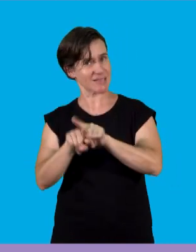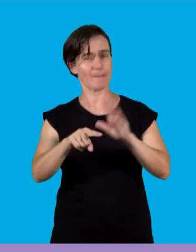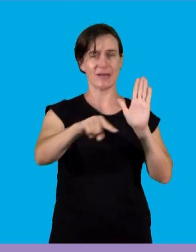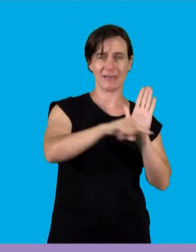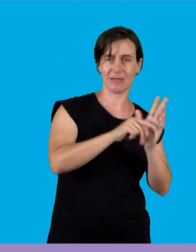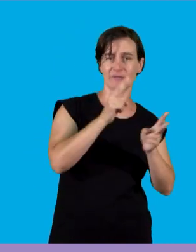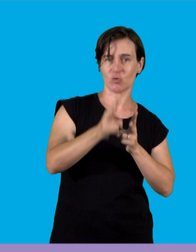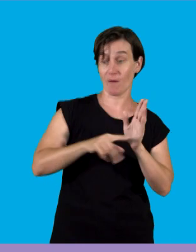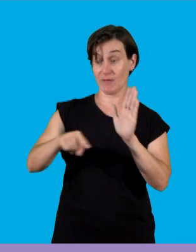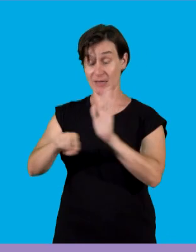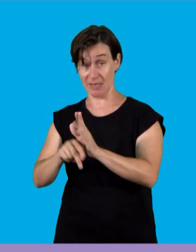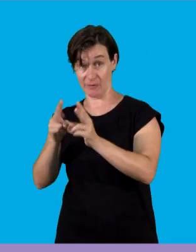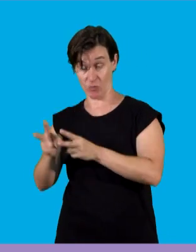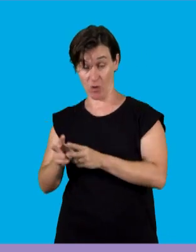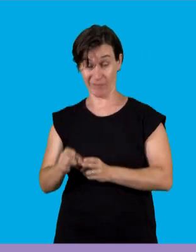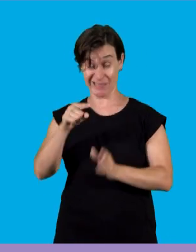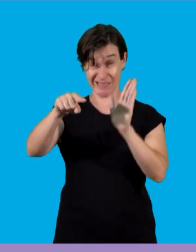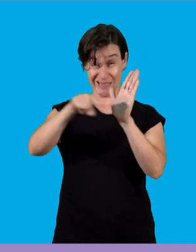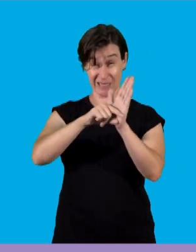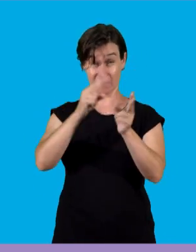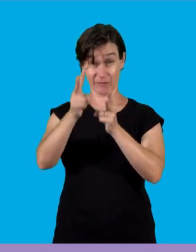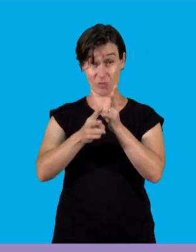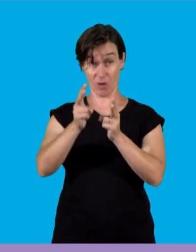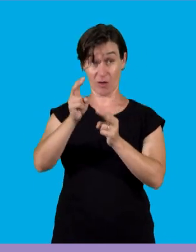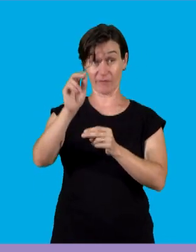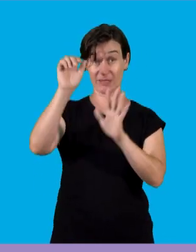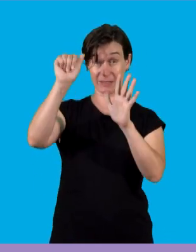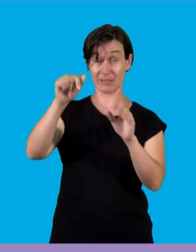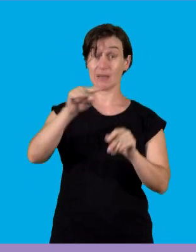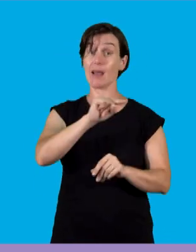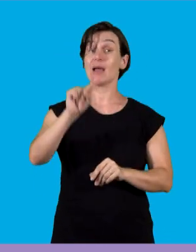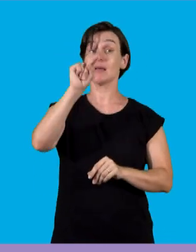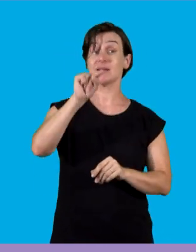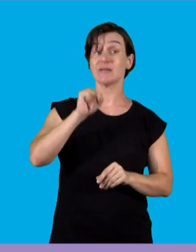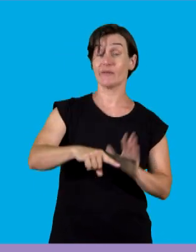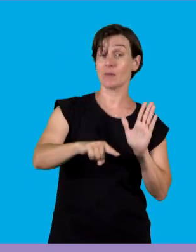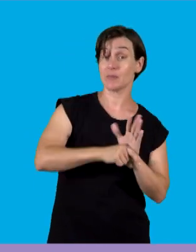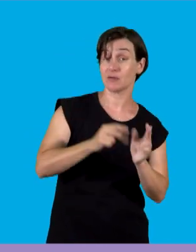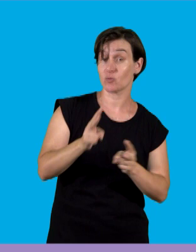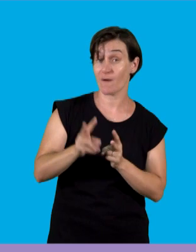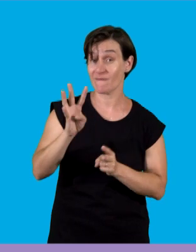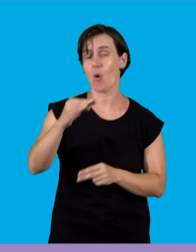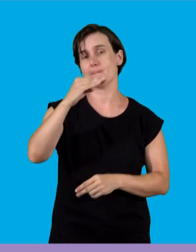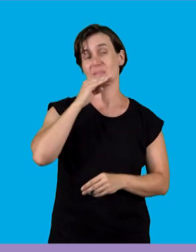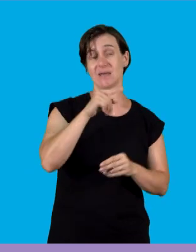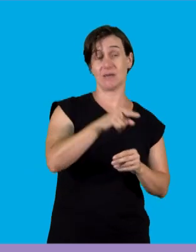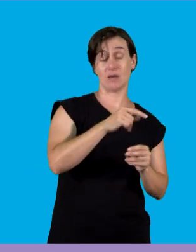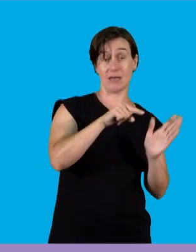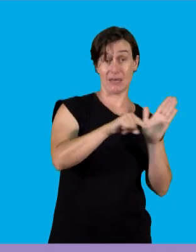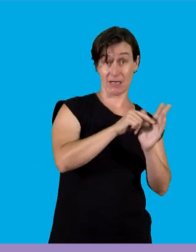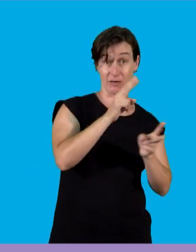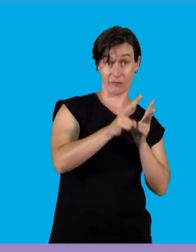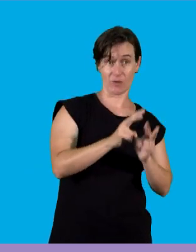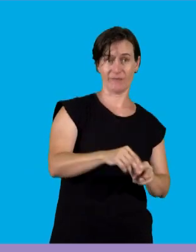are dividing these powers, then we are going to go right ahead and subtract these powers. So that's going to